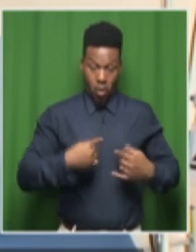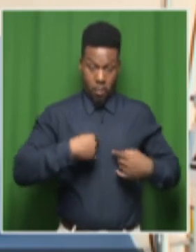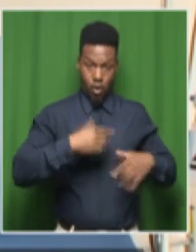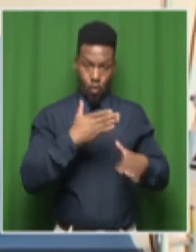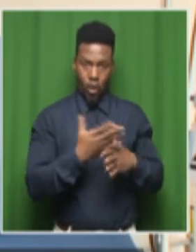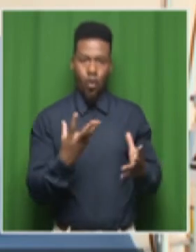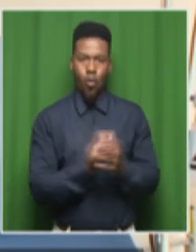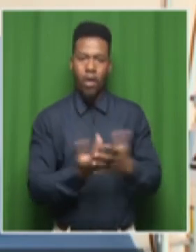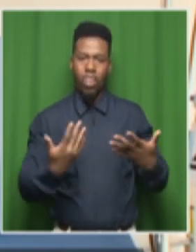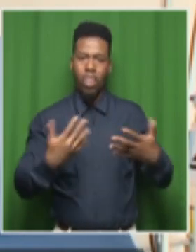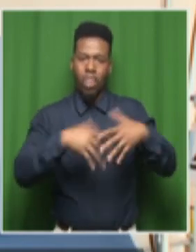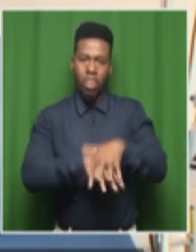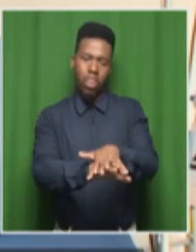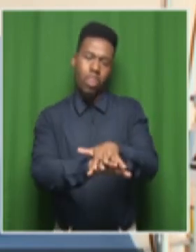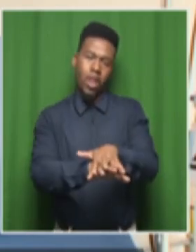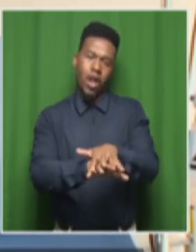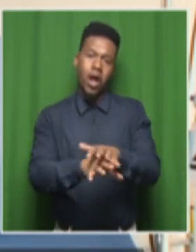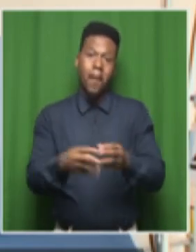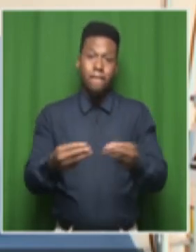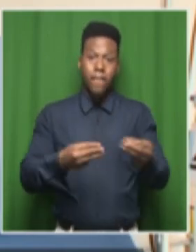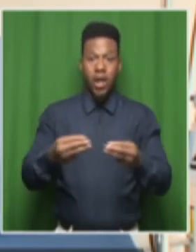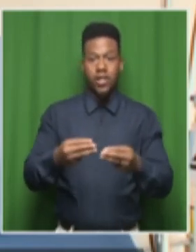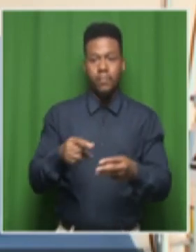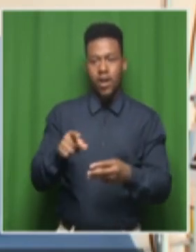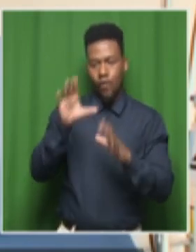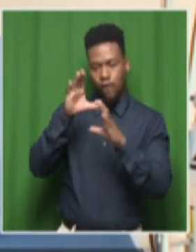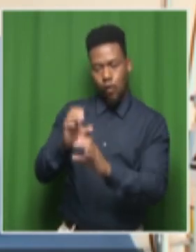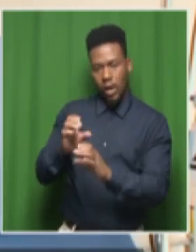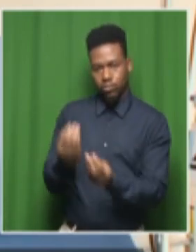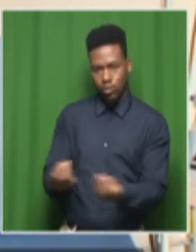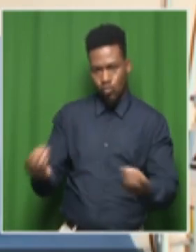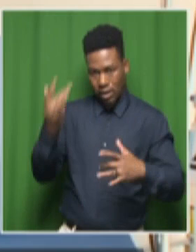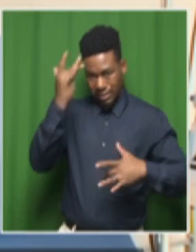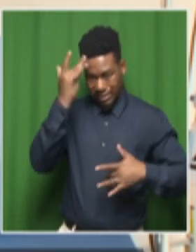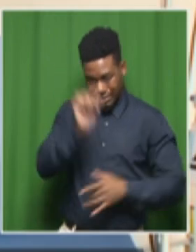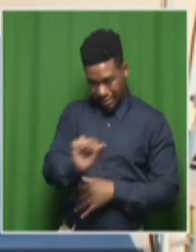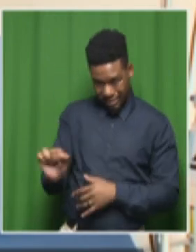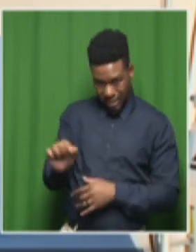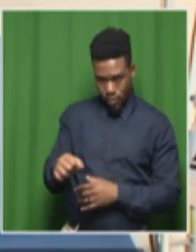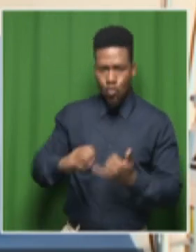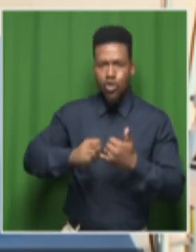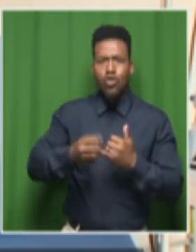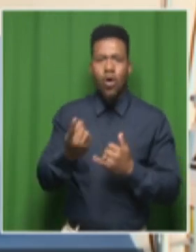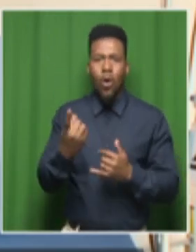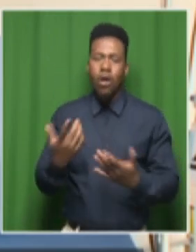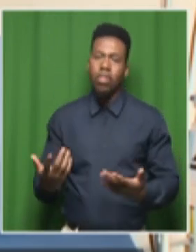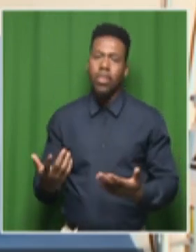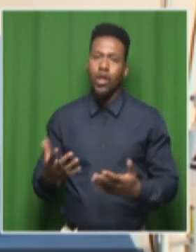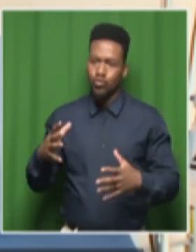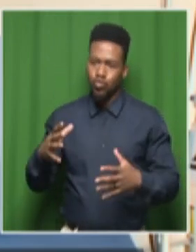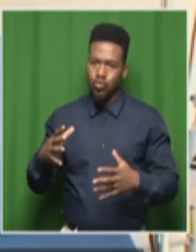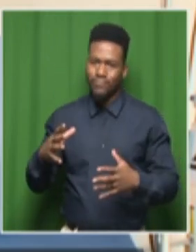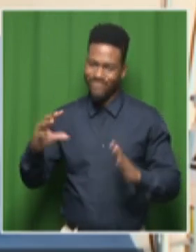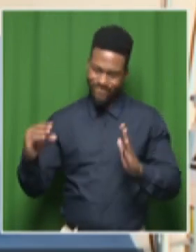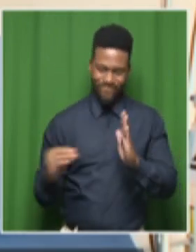Integrated Management of Childhood Illnesses, where we are trying to incorporate the early warning signs into